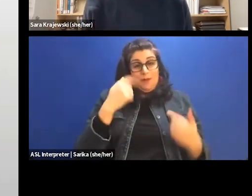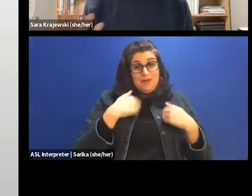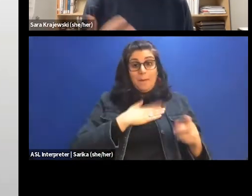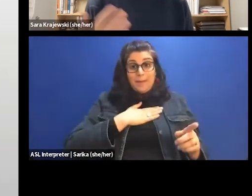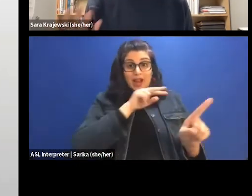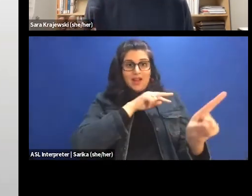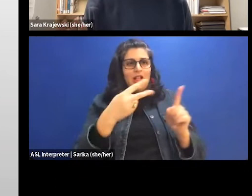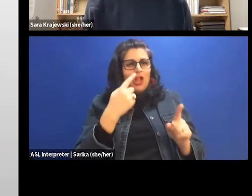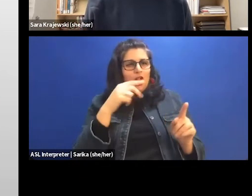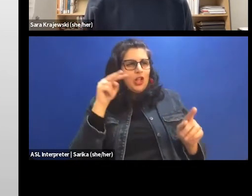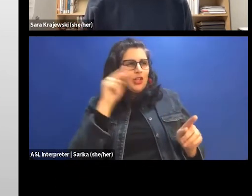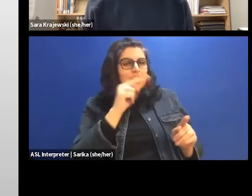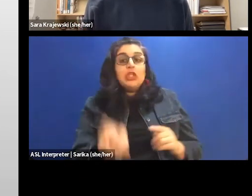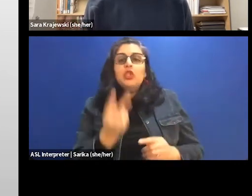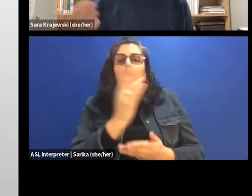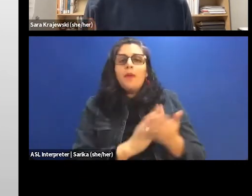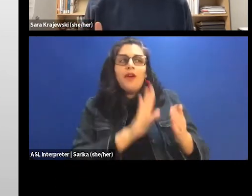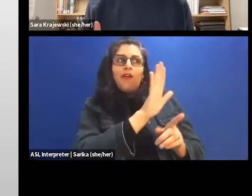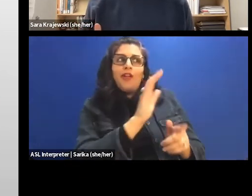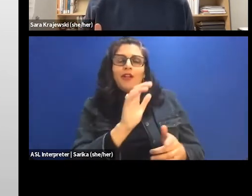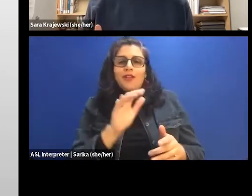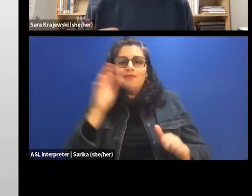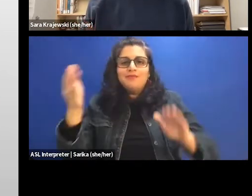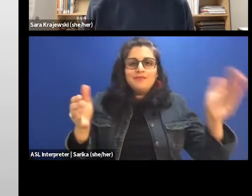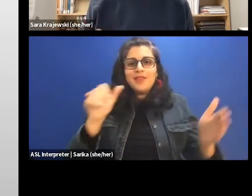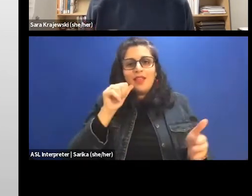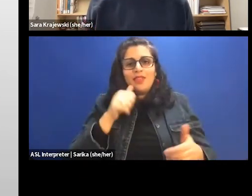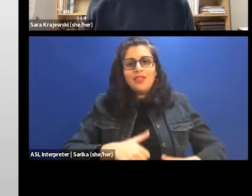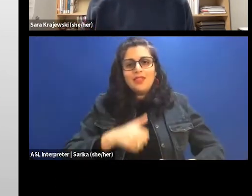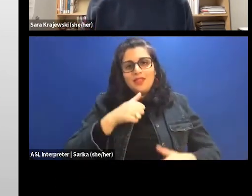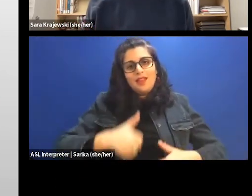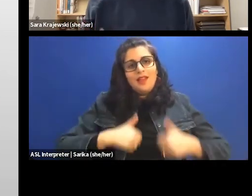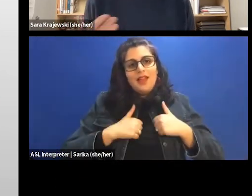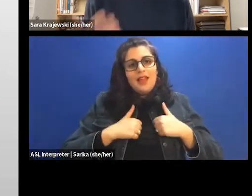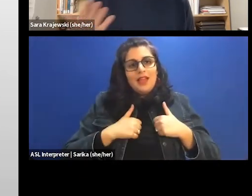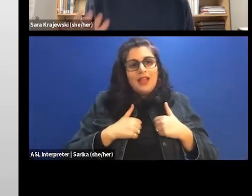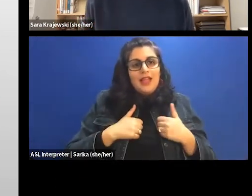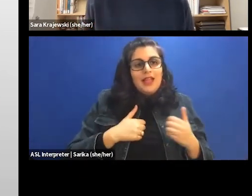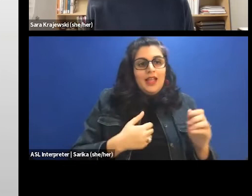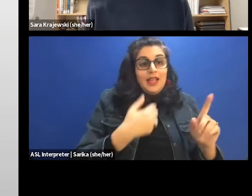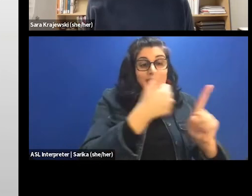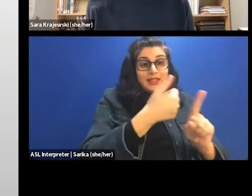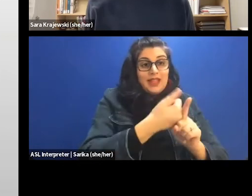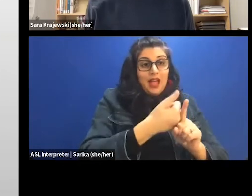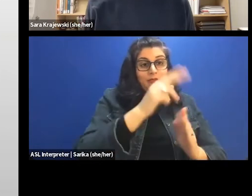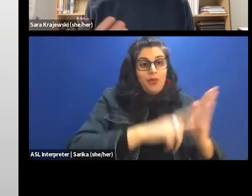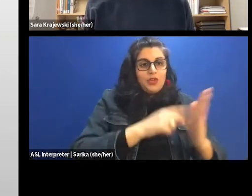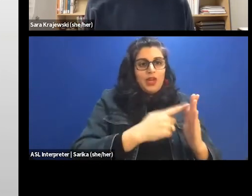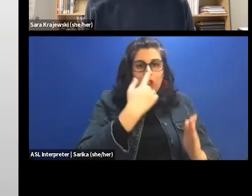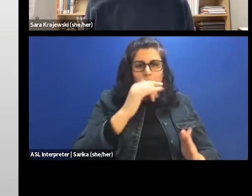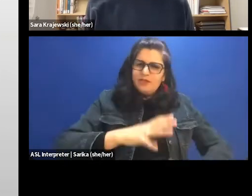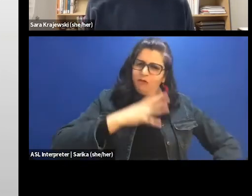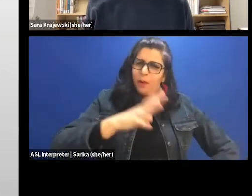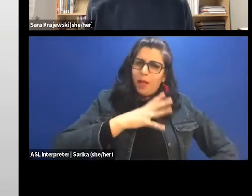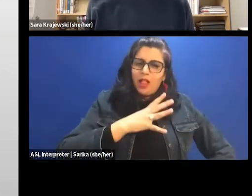two sides of her life. In self-portrait with red and gold dress, she appears rather formal. Her